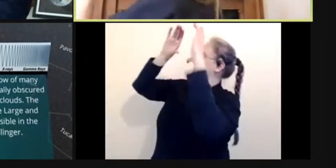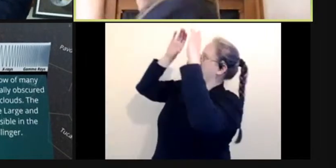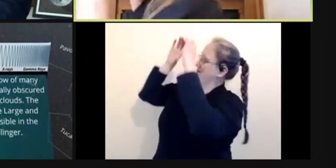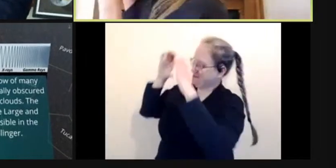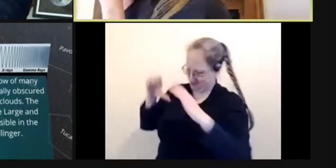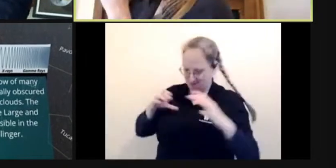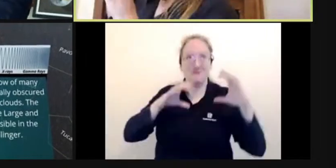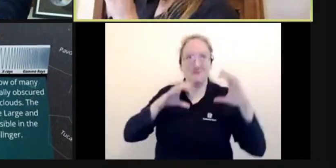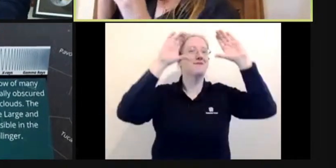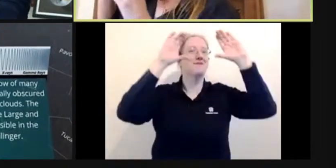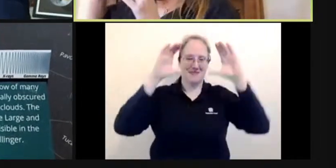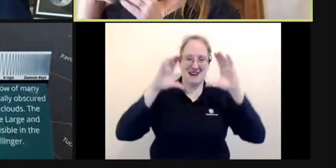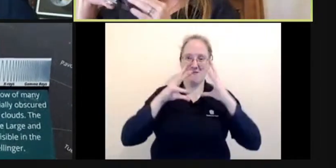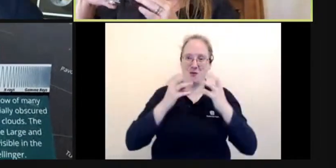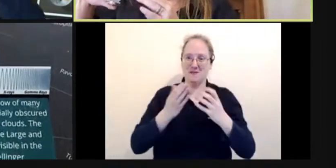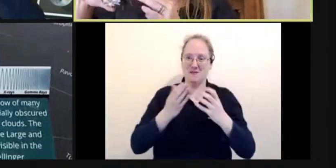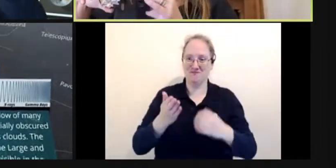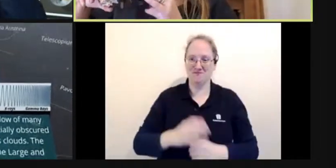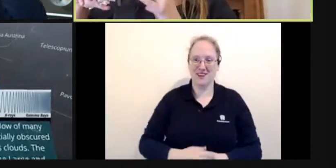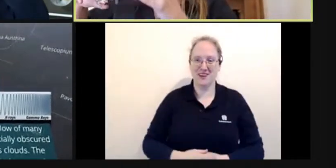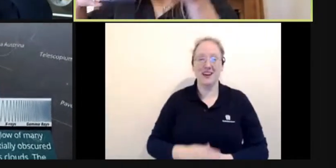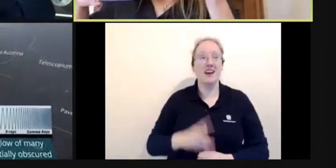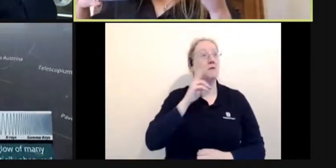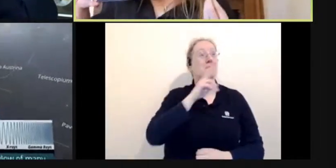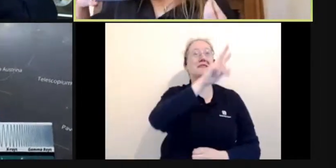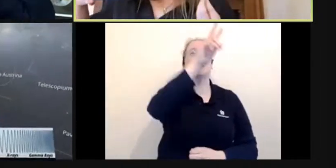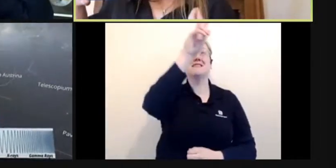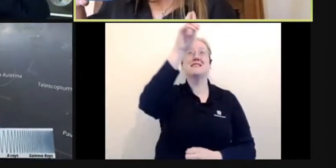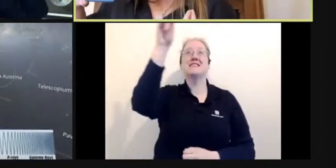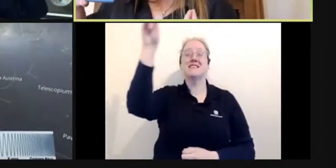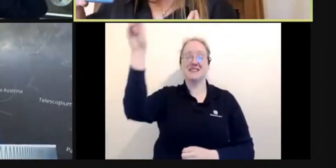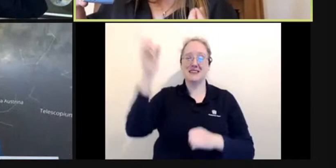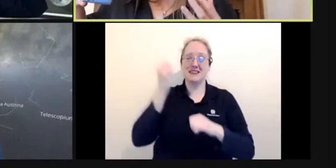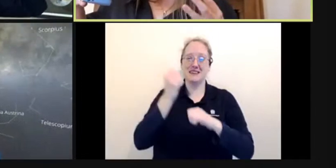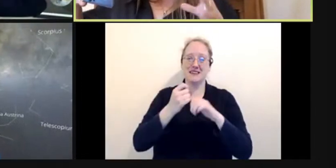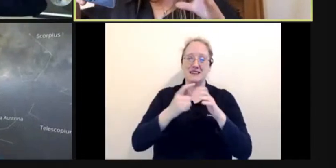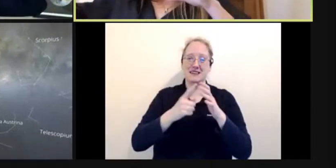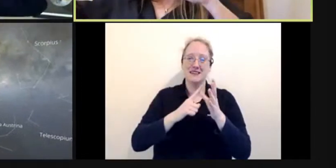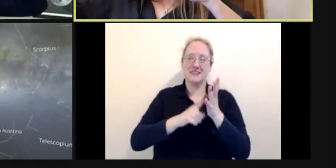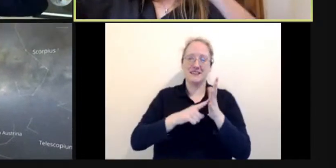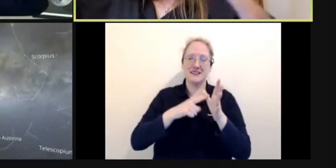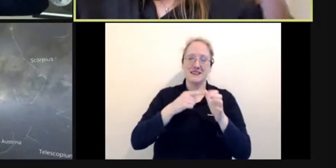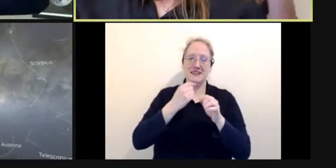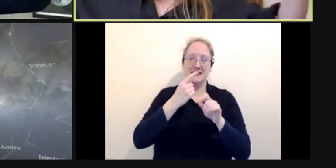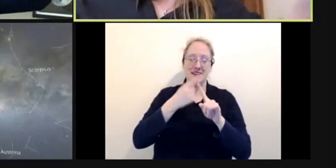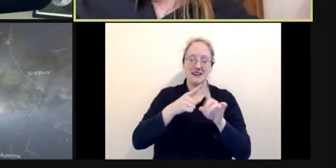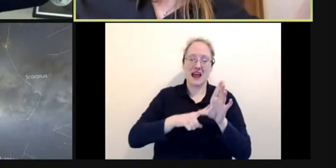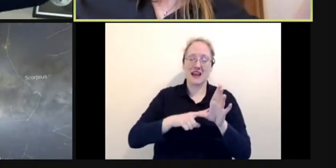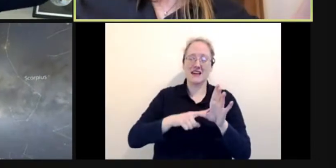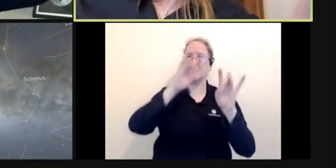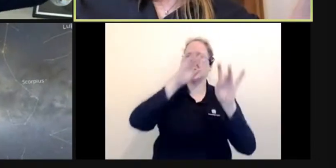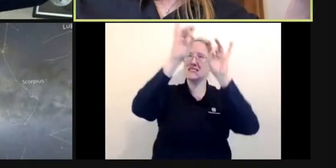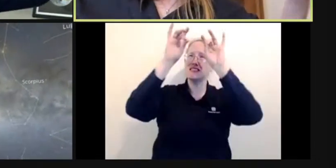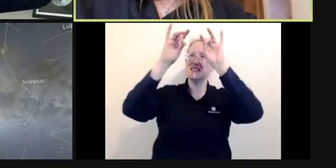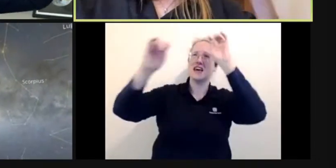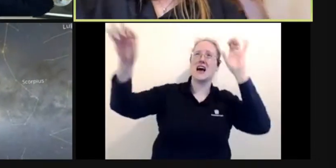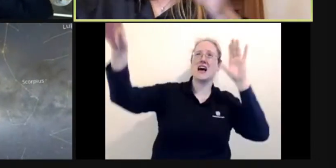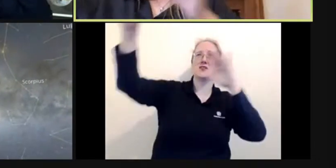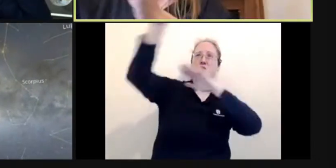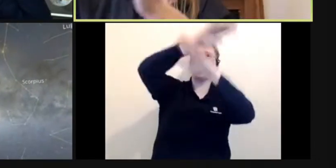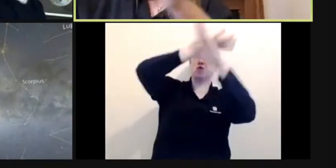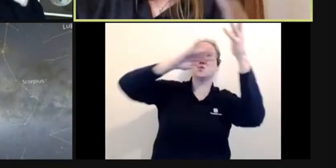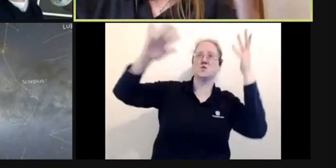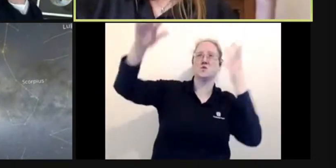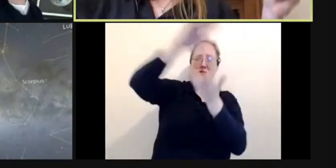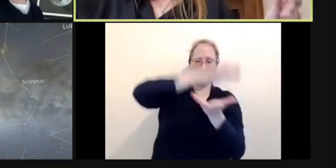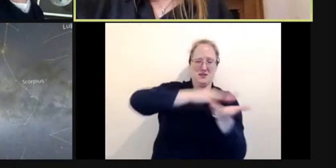our magnificent galaxy. So we've stepped back from our solar system, and now we're looking at the whole galaxy. And you can see